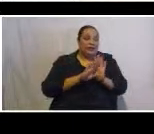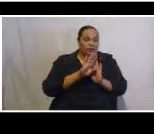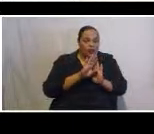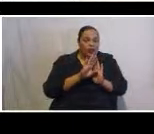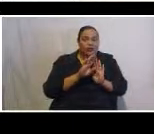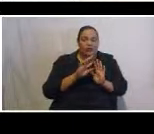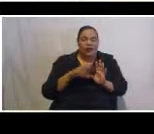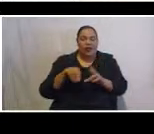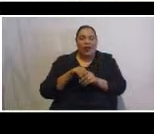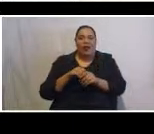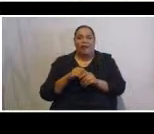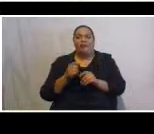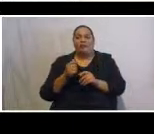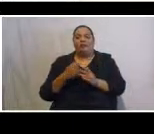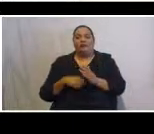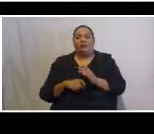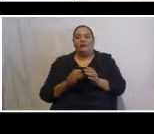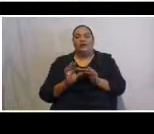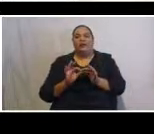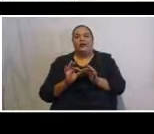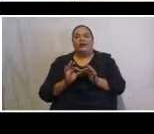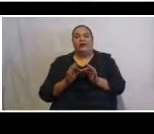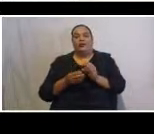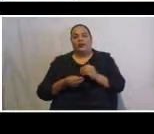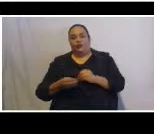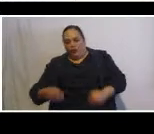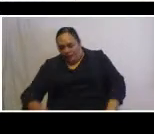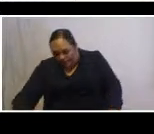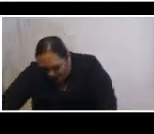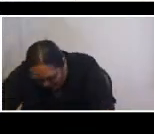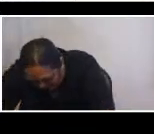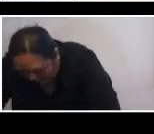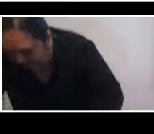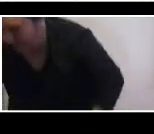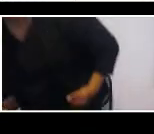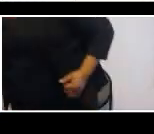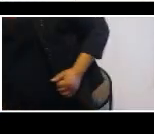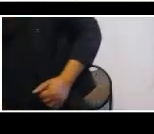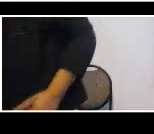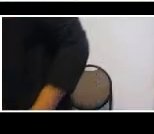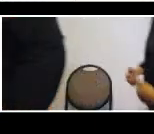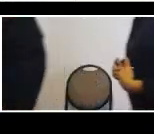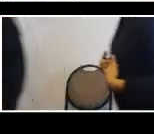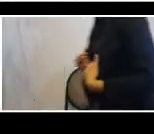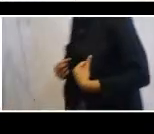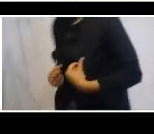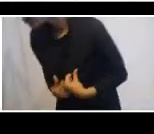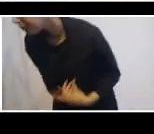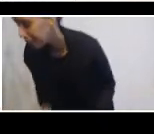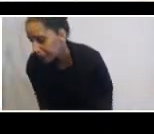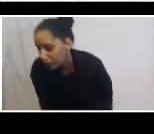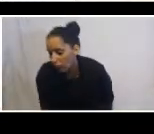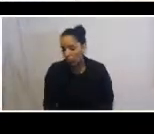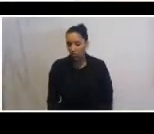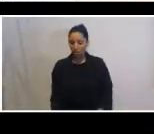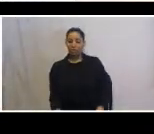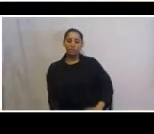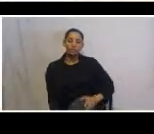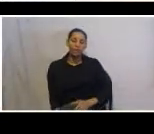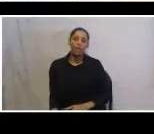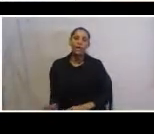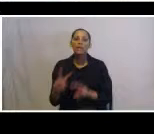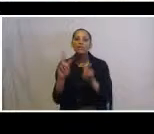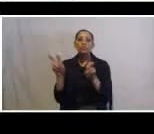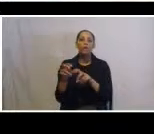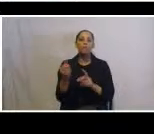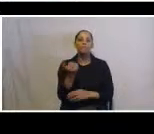as a result of cost reflectivity? The 36% that ESCOM is applying for, part of it also